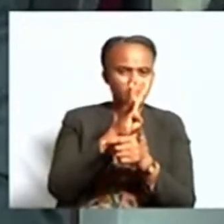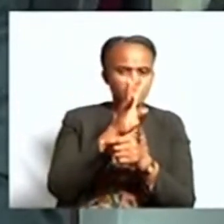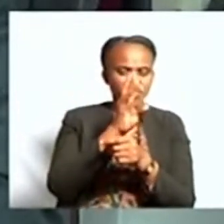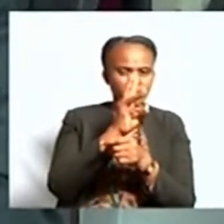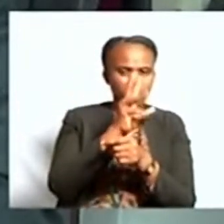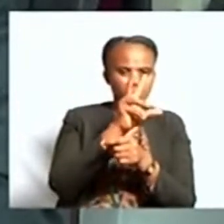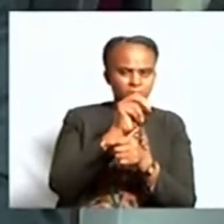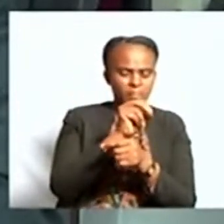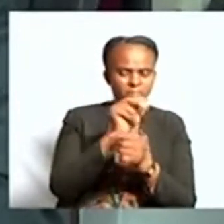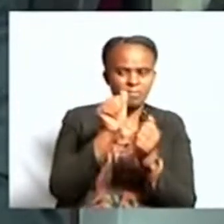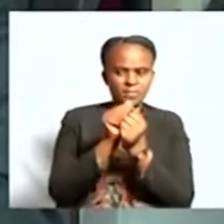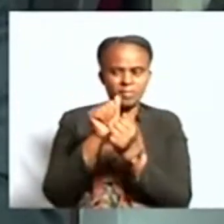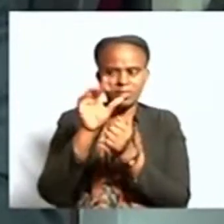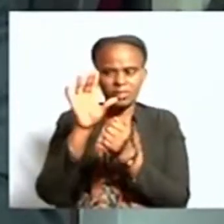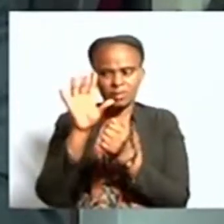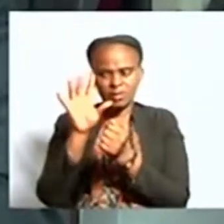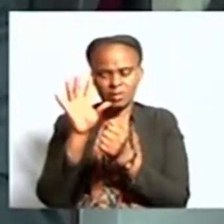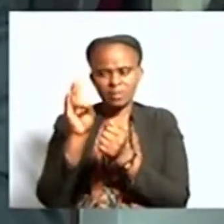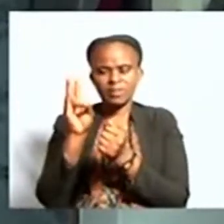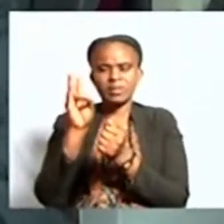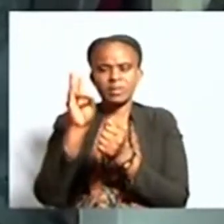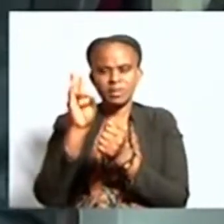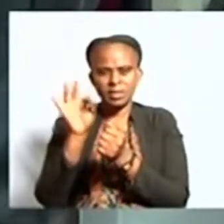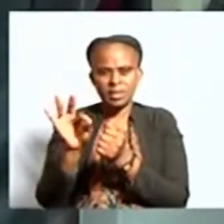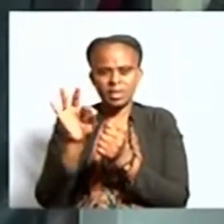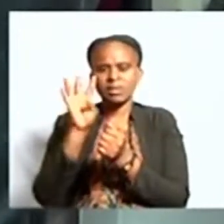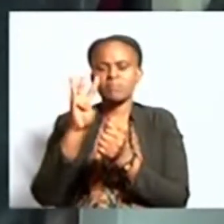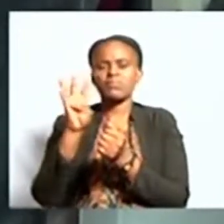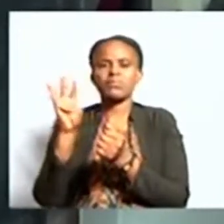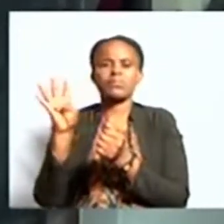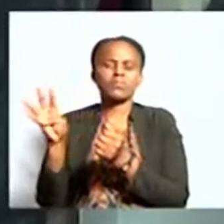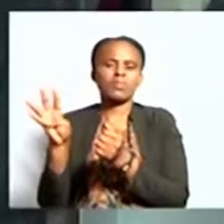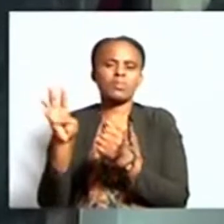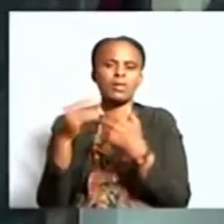84,630 and the 79,444. There was a difference of